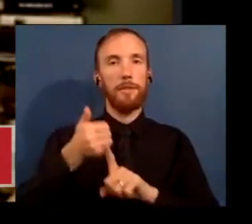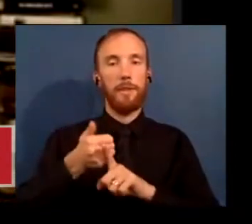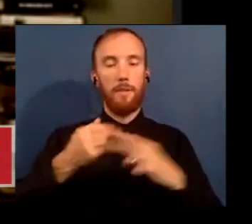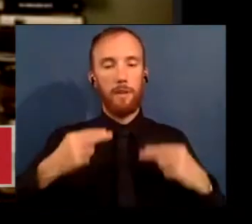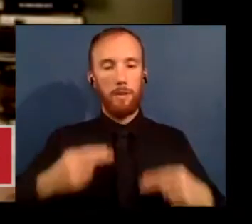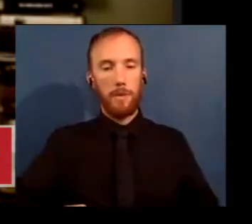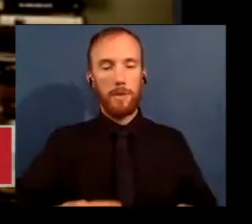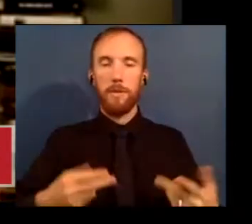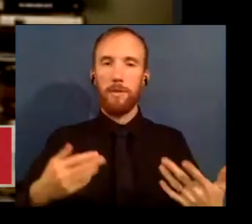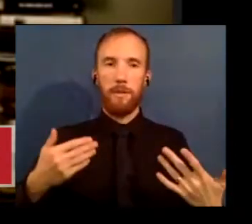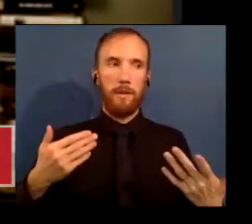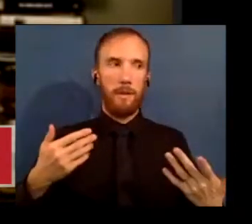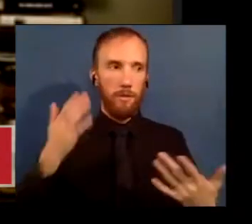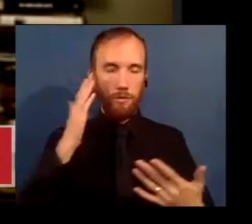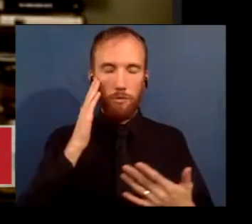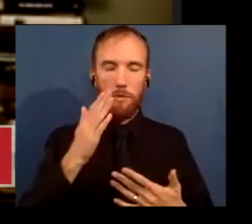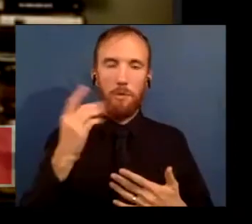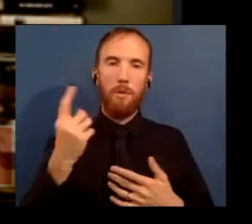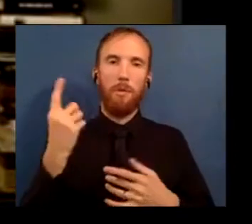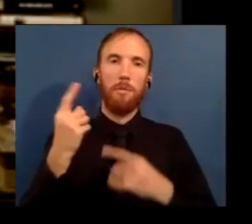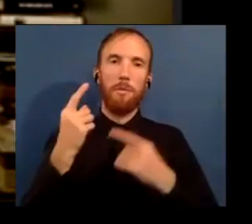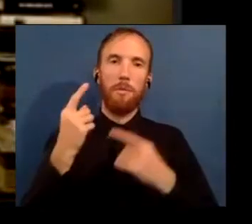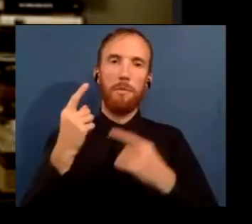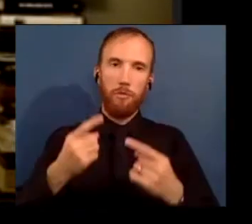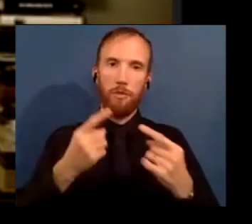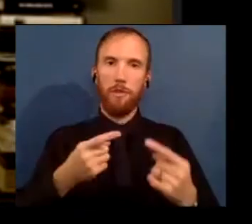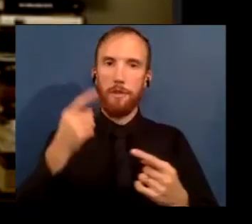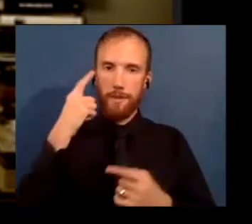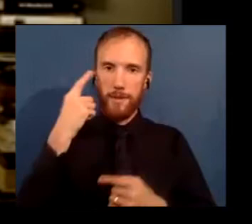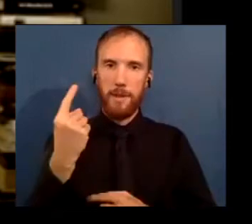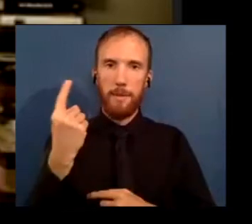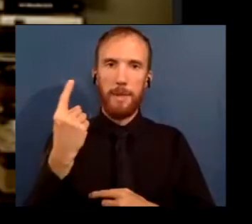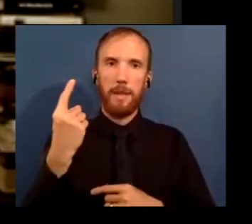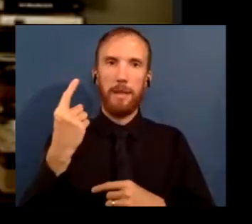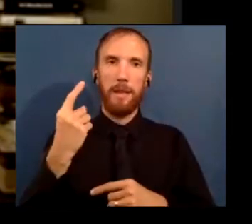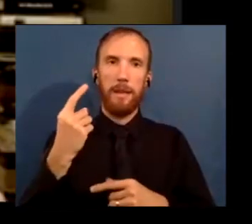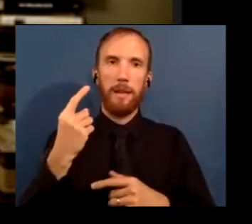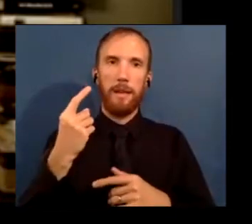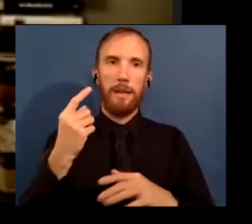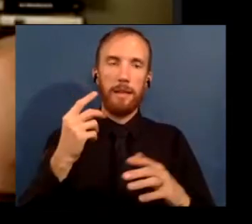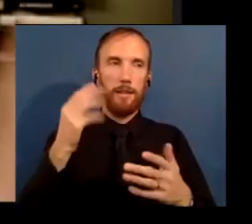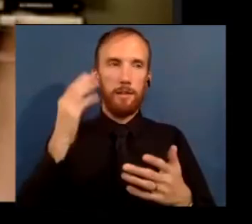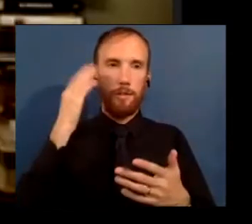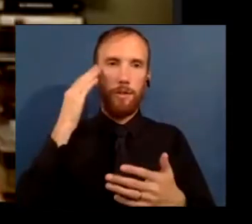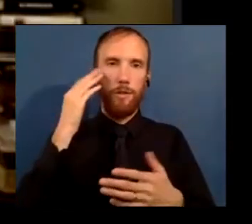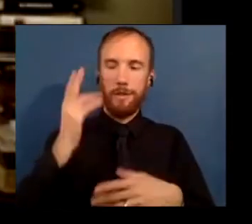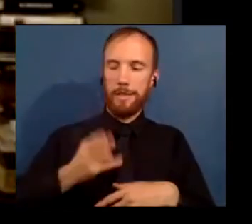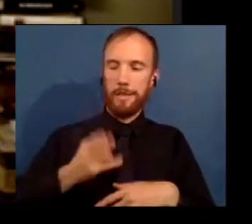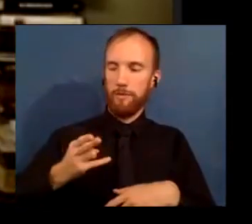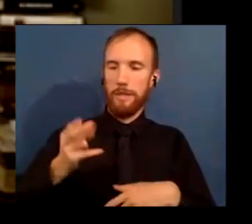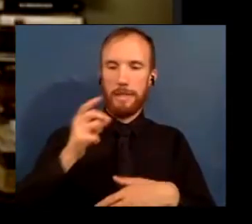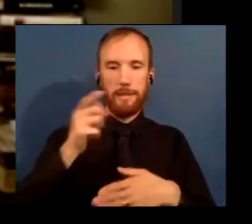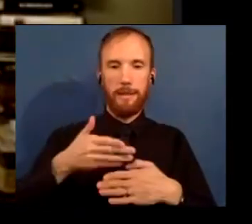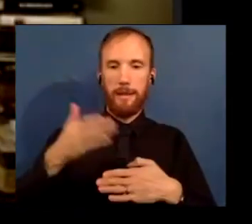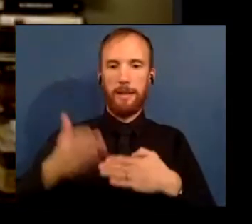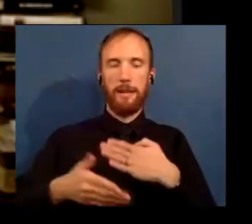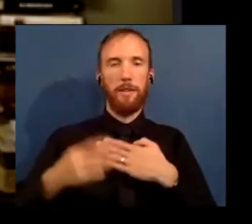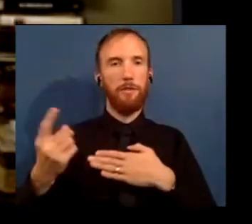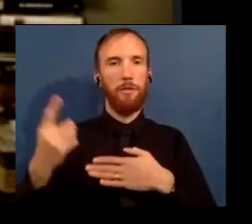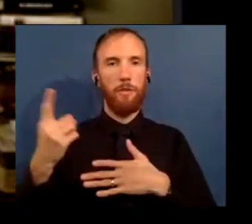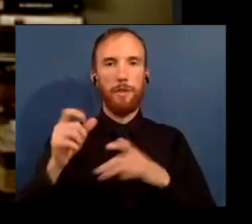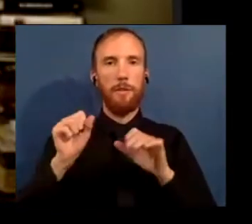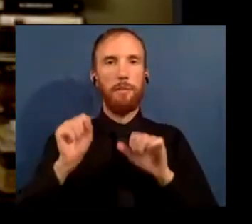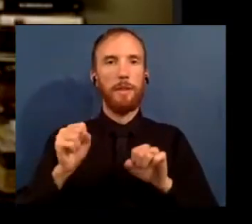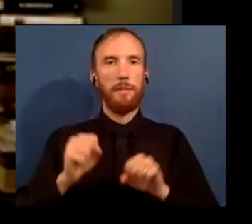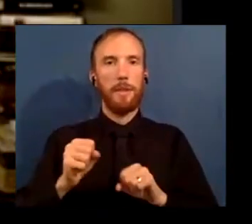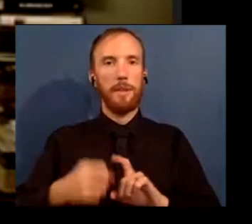always be struggling for something. That means history has not been foreclosed. There's always the possibility. By the way, it's